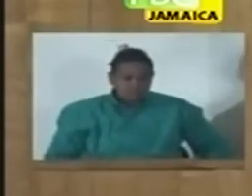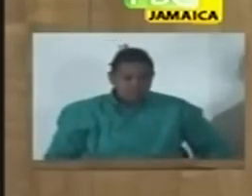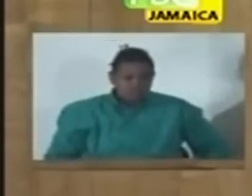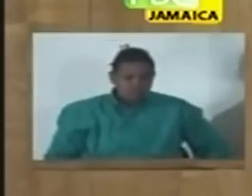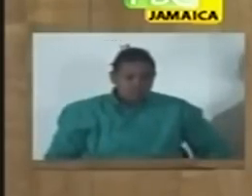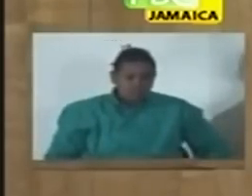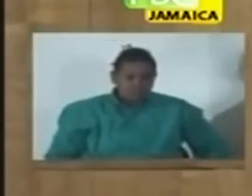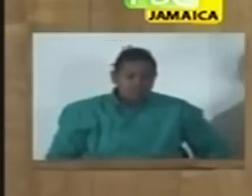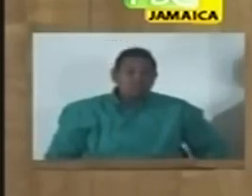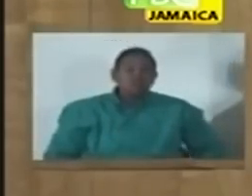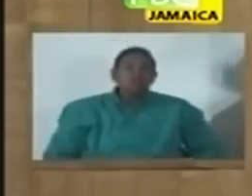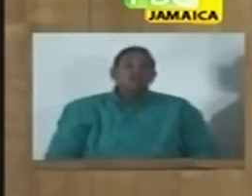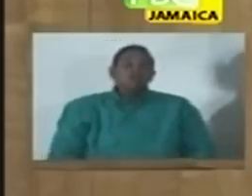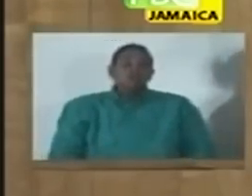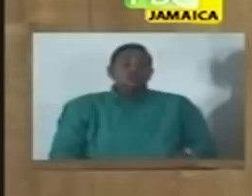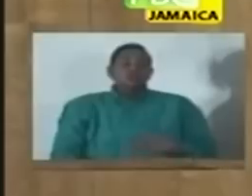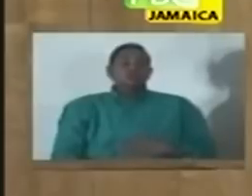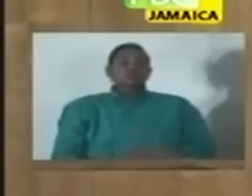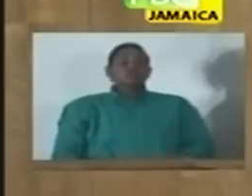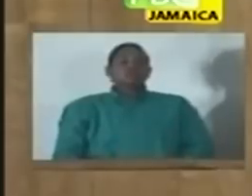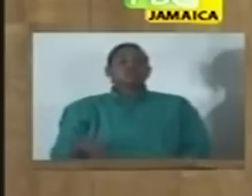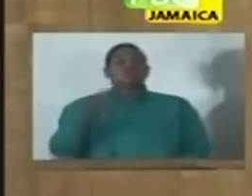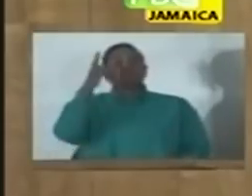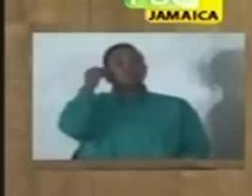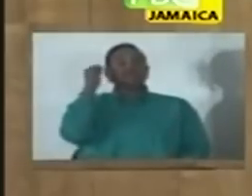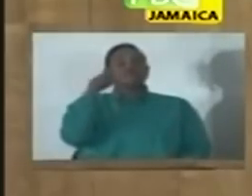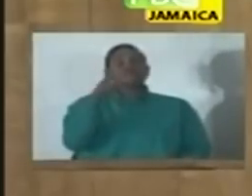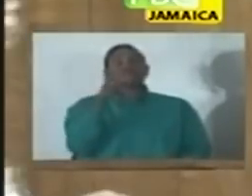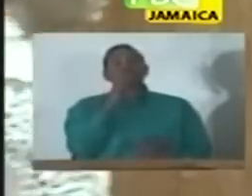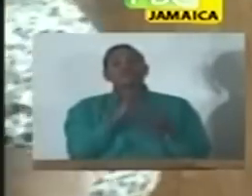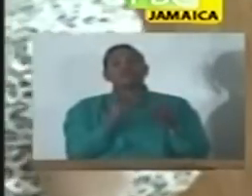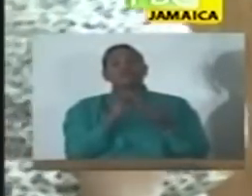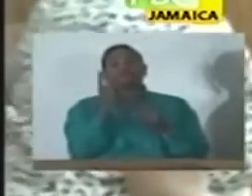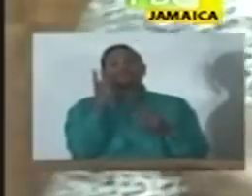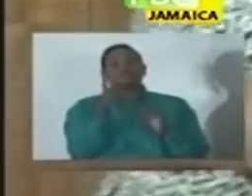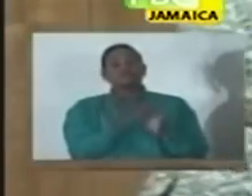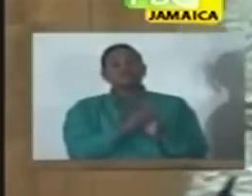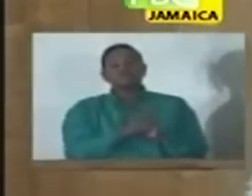Because you mentioned seeing a video, and I'm asking, is that the video you saw?